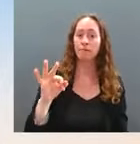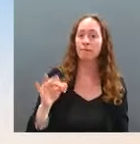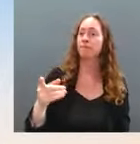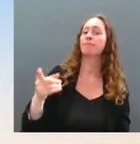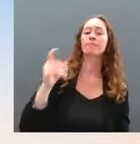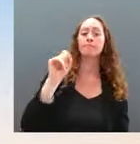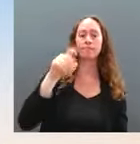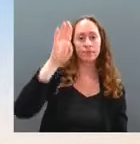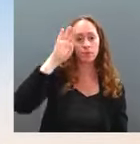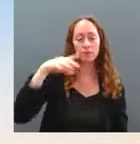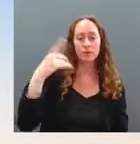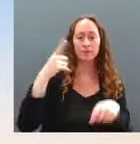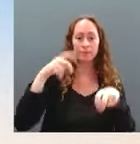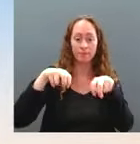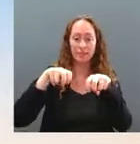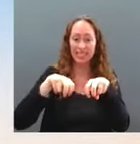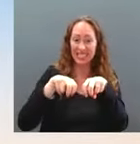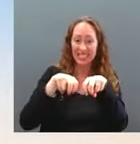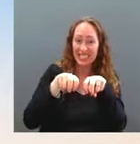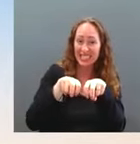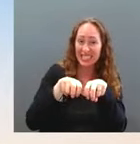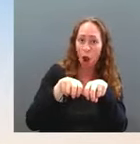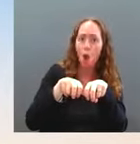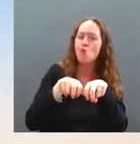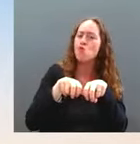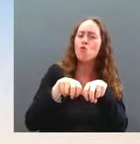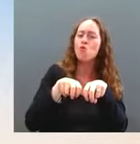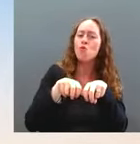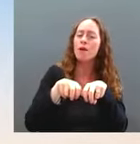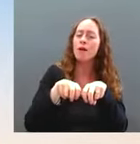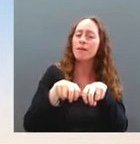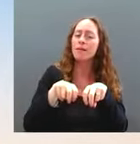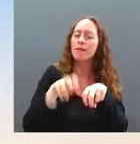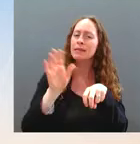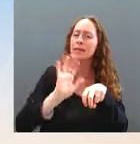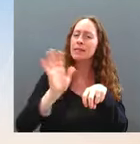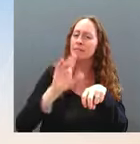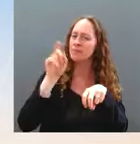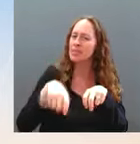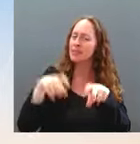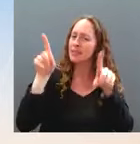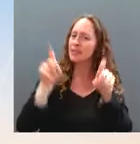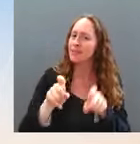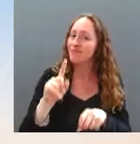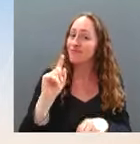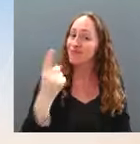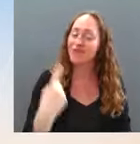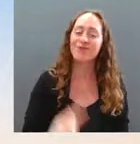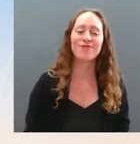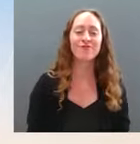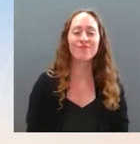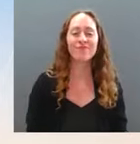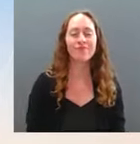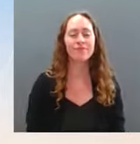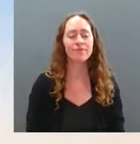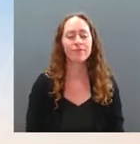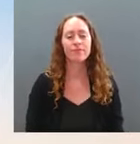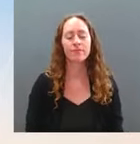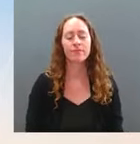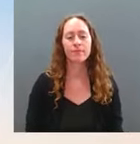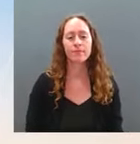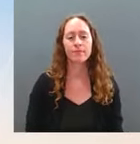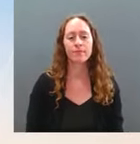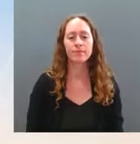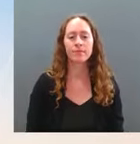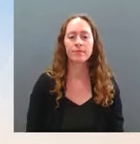of attendees. And given sort of the uptick in cases that we've seen here at the White House, on the Hill, there seems to be, you know, cases going around within the political world here in